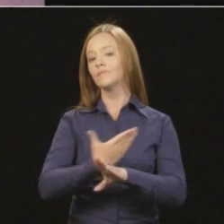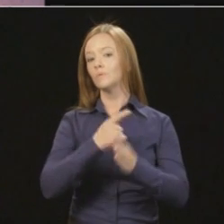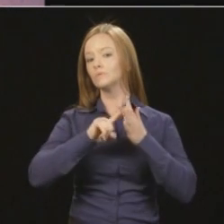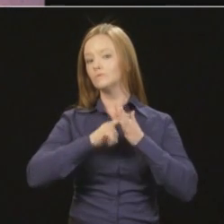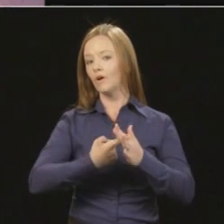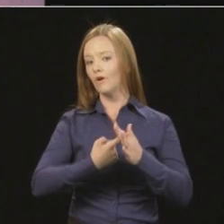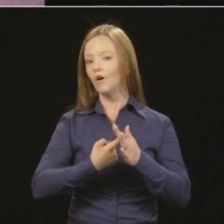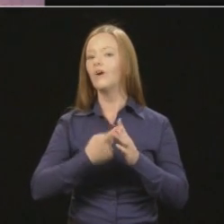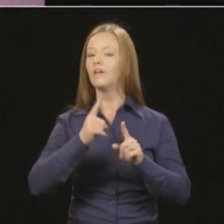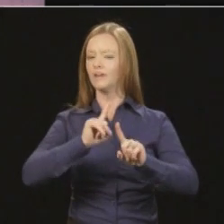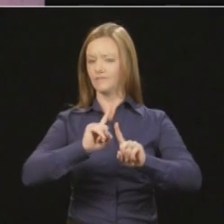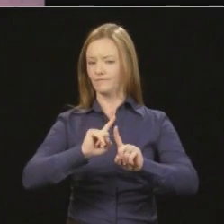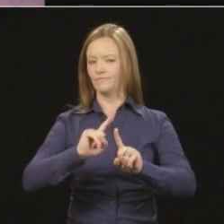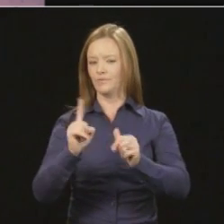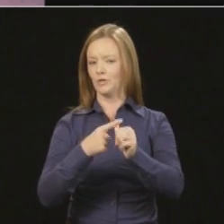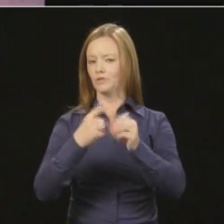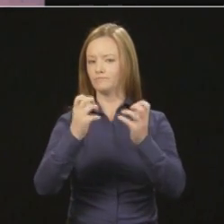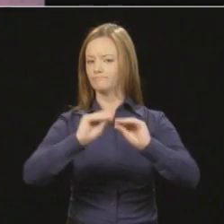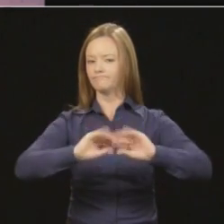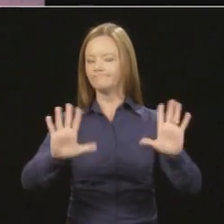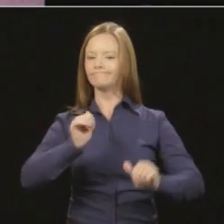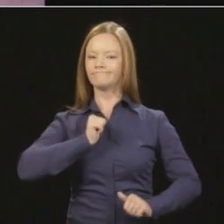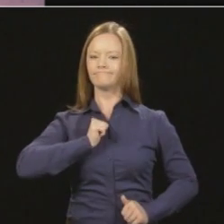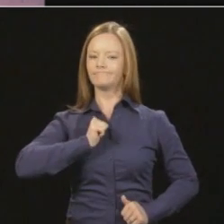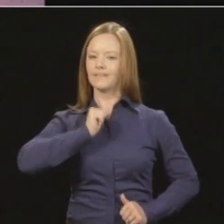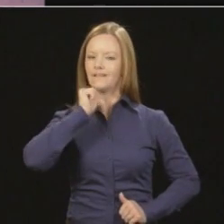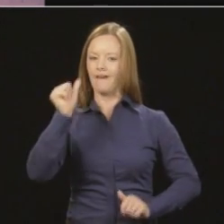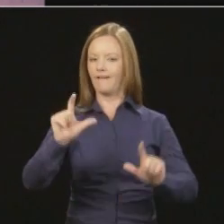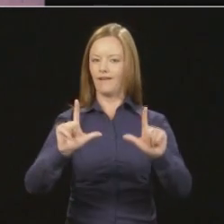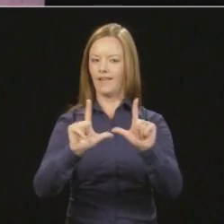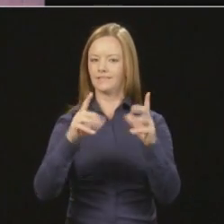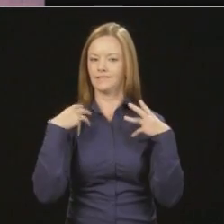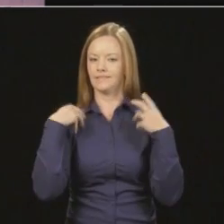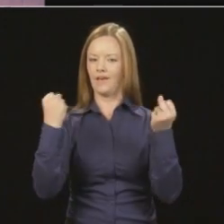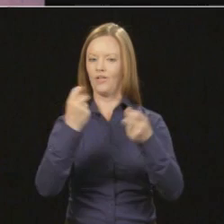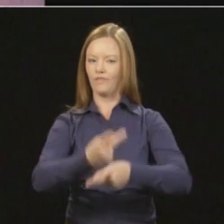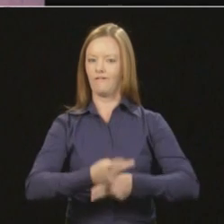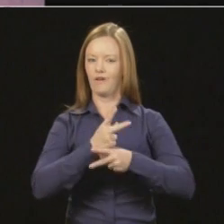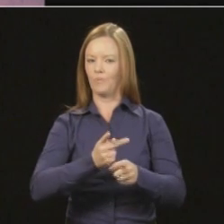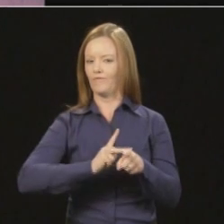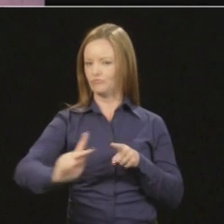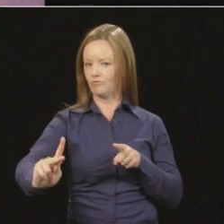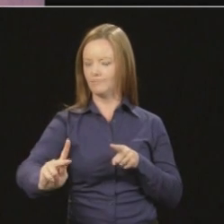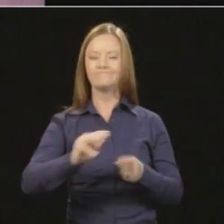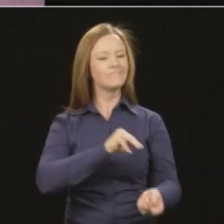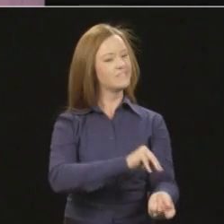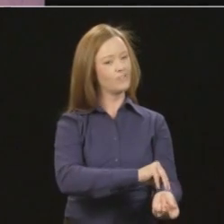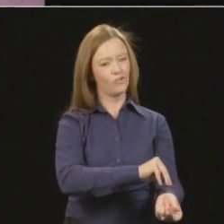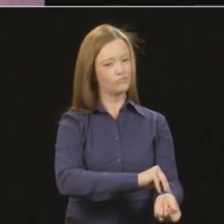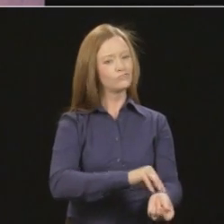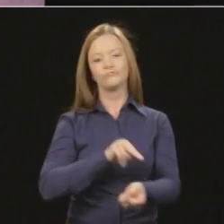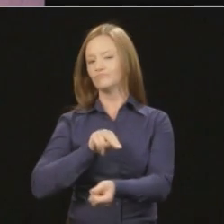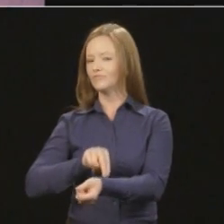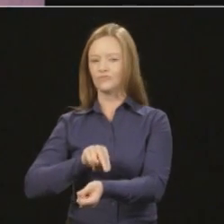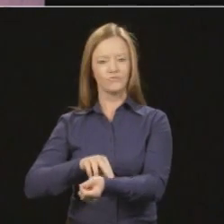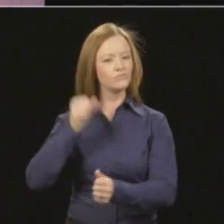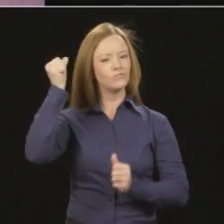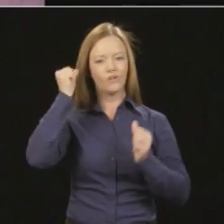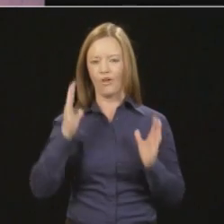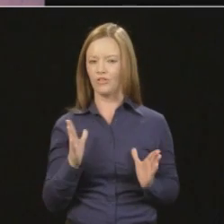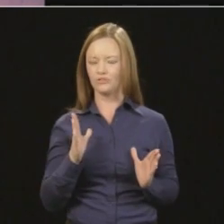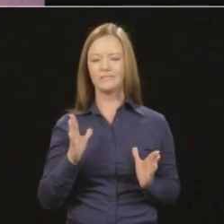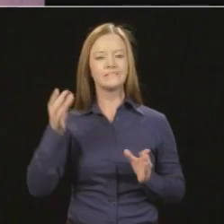am not a licensed healthcare professional. I'm not a doctor, nurse, audiologist, or hearing instrument